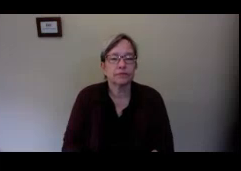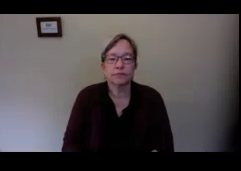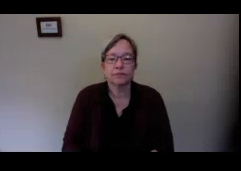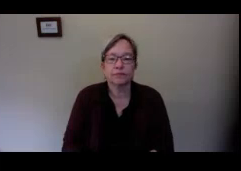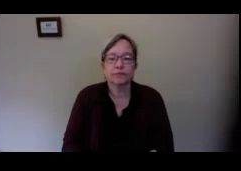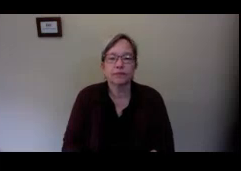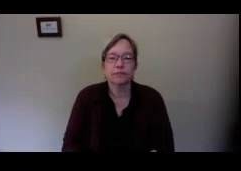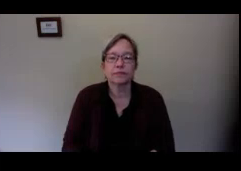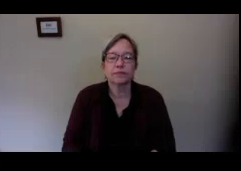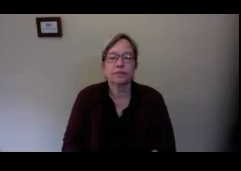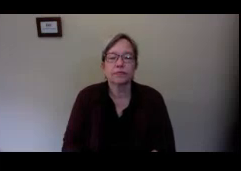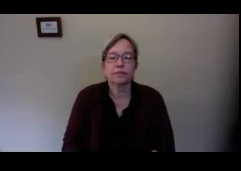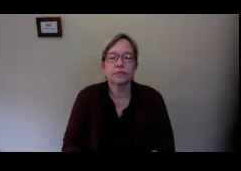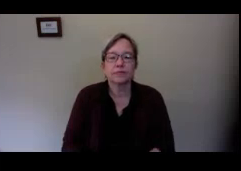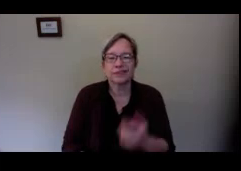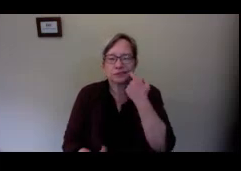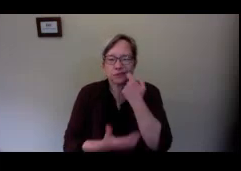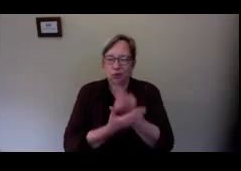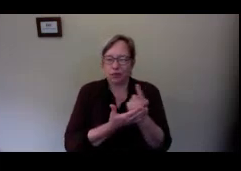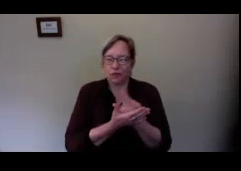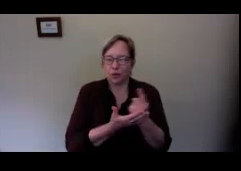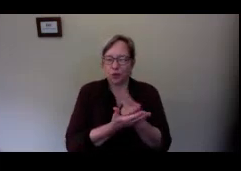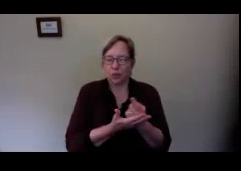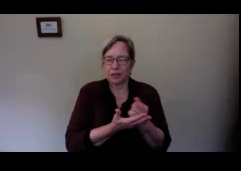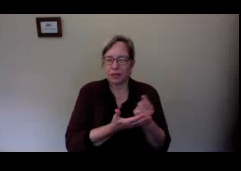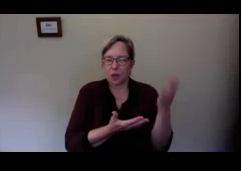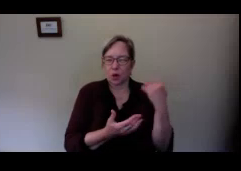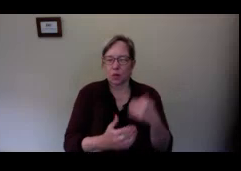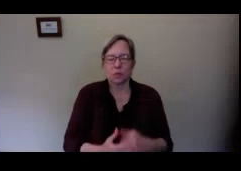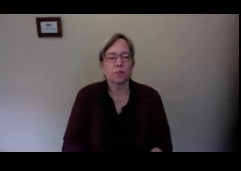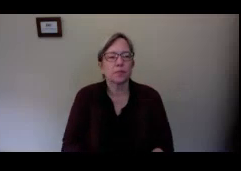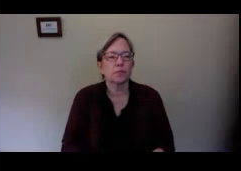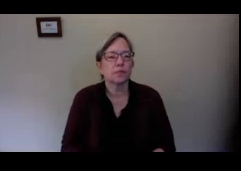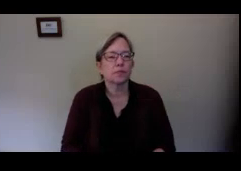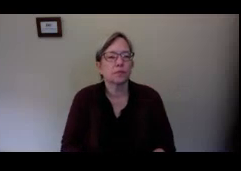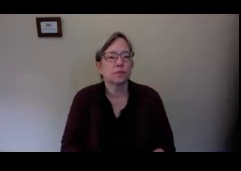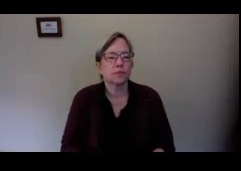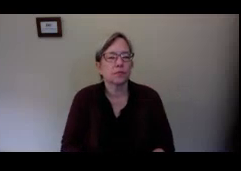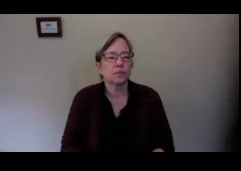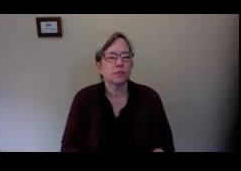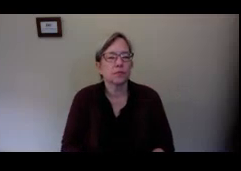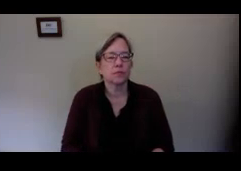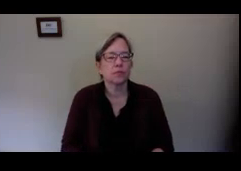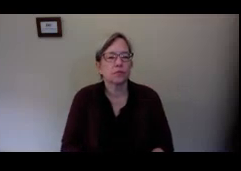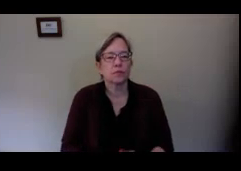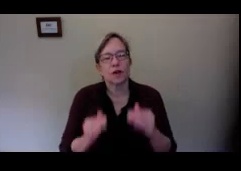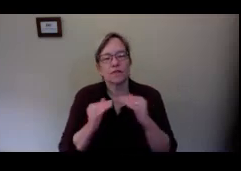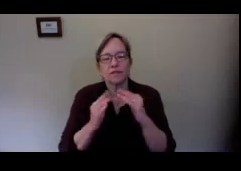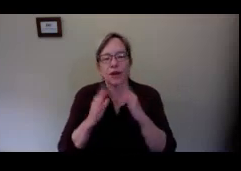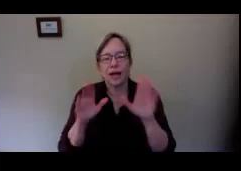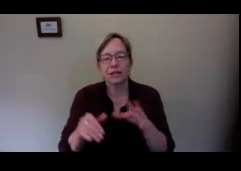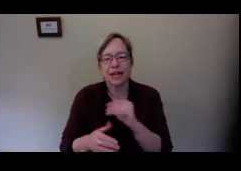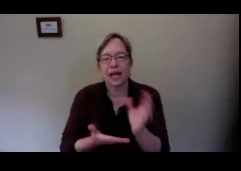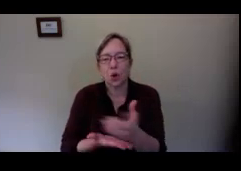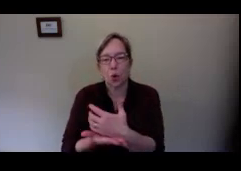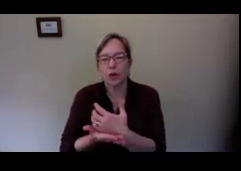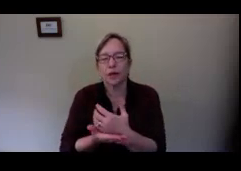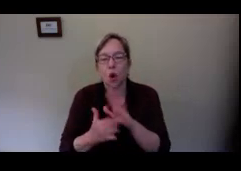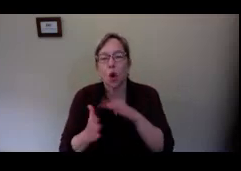was just a few weeks ago, Fair Housing and Hoarding. So there's a further resource for